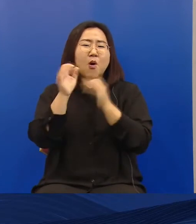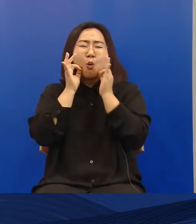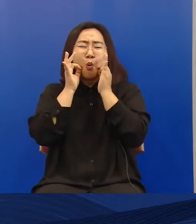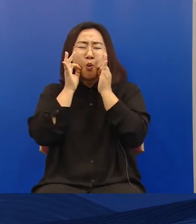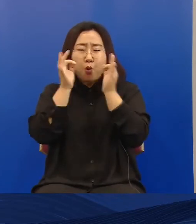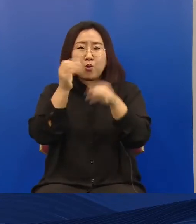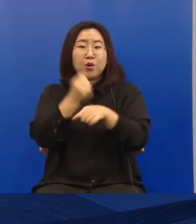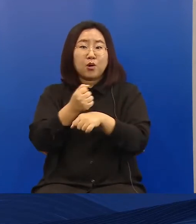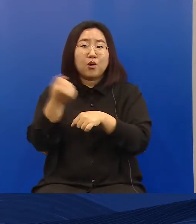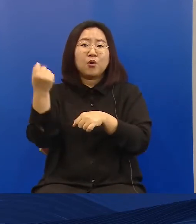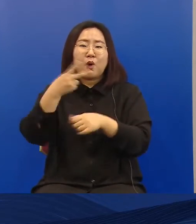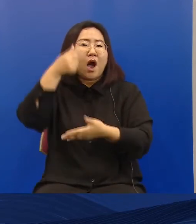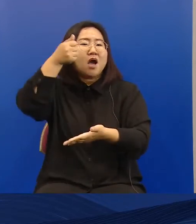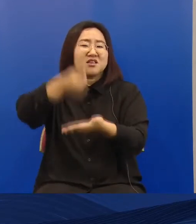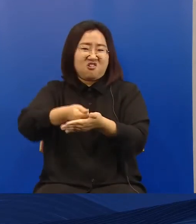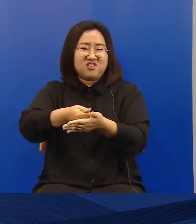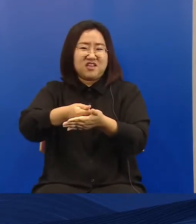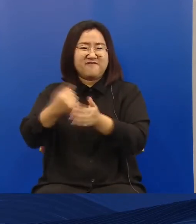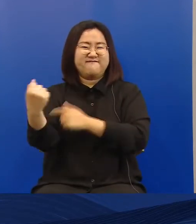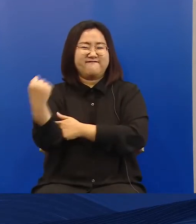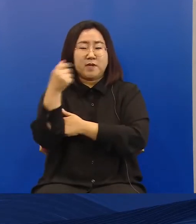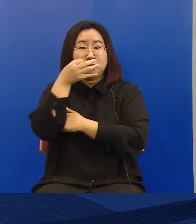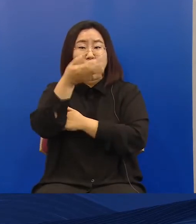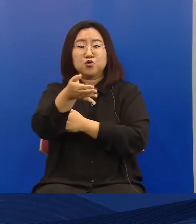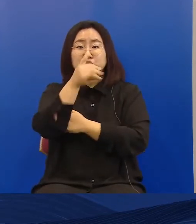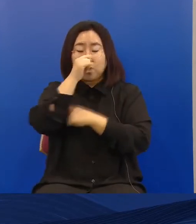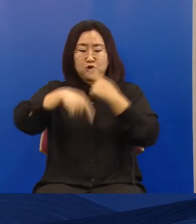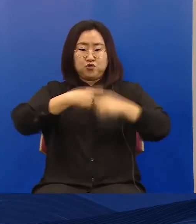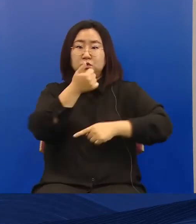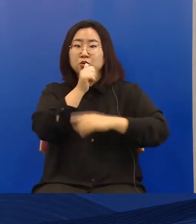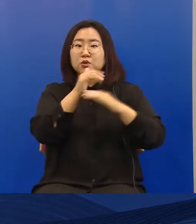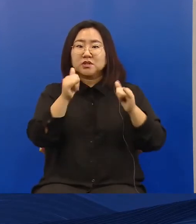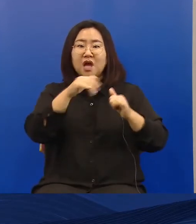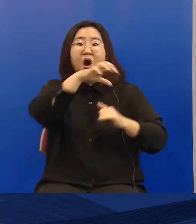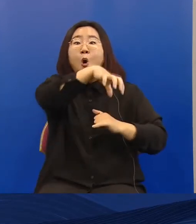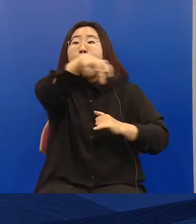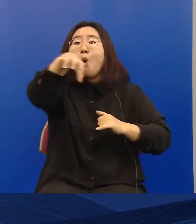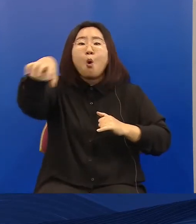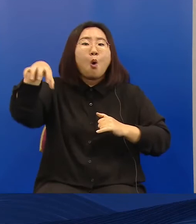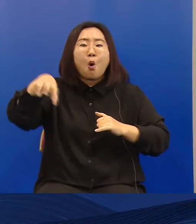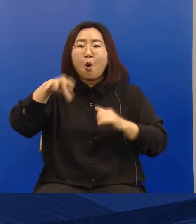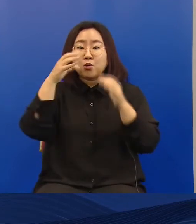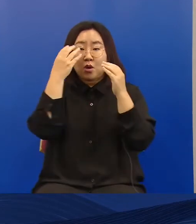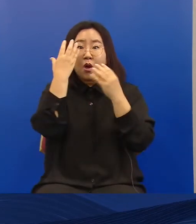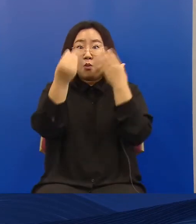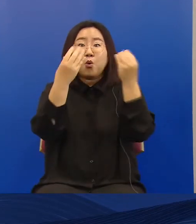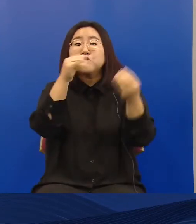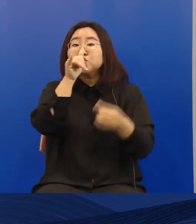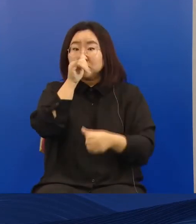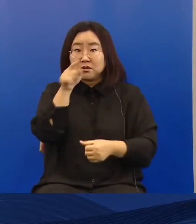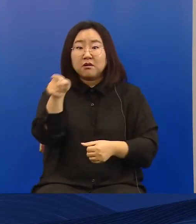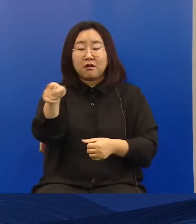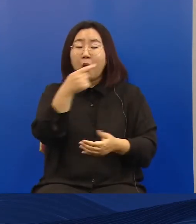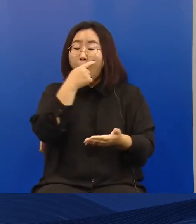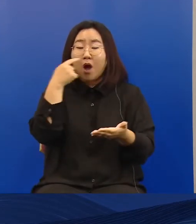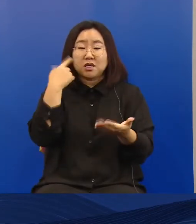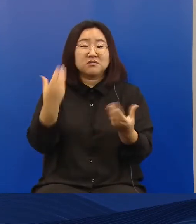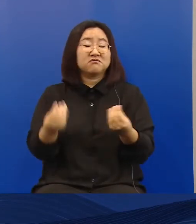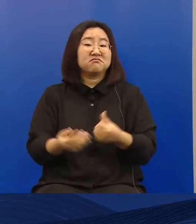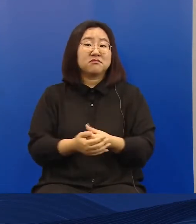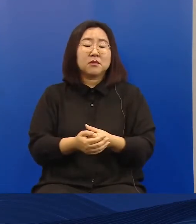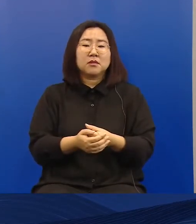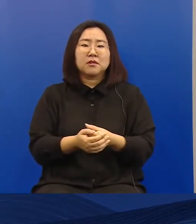efforts and determination to ensure that sign language interpreters are present everywhere. You see them every evening when